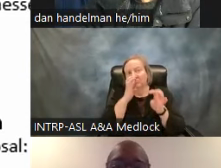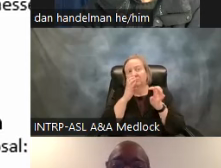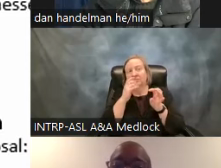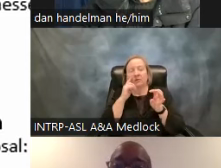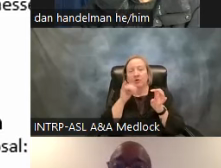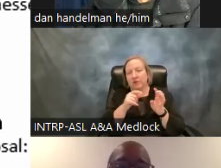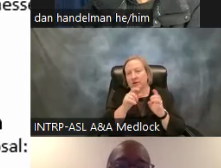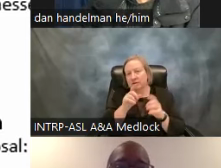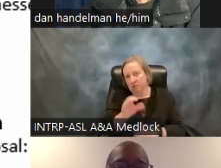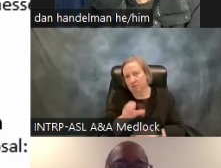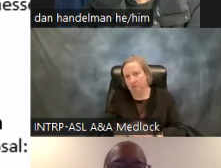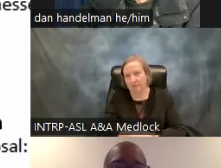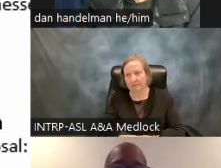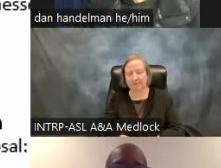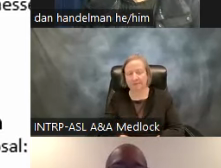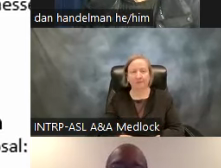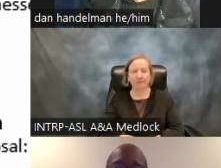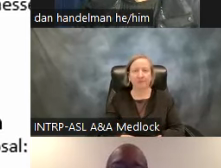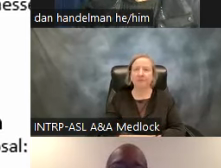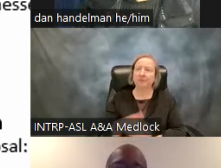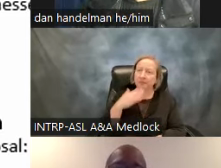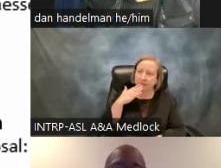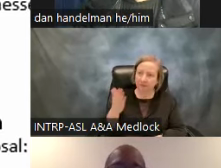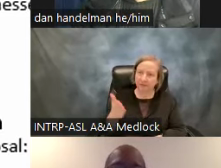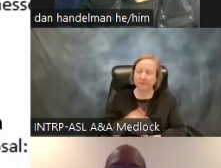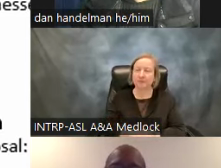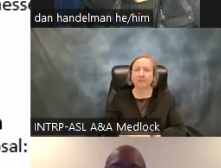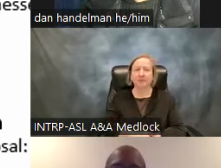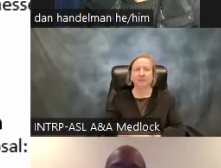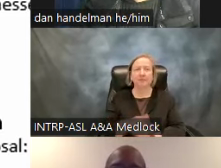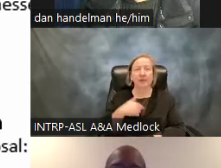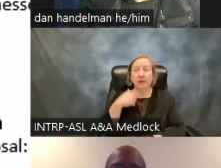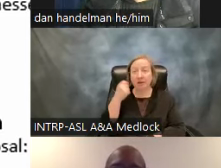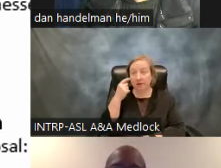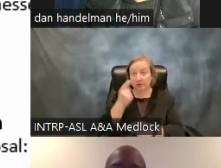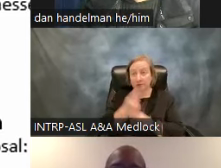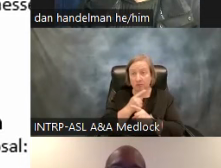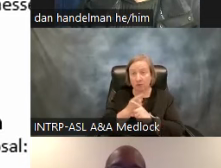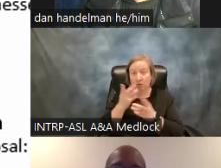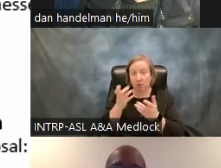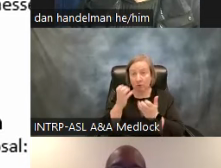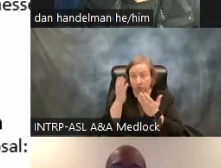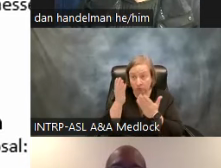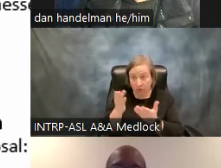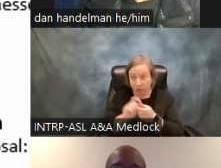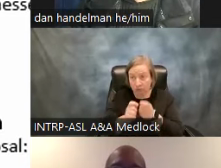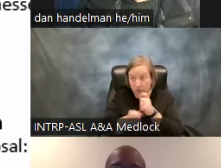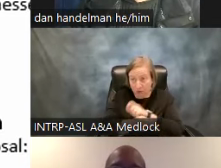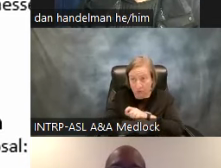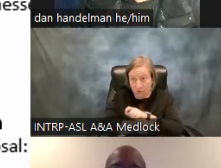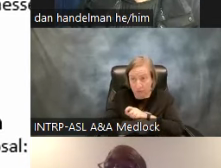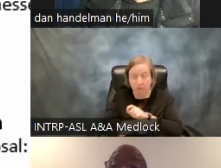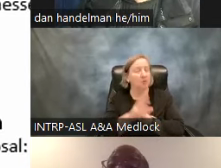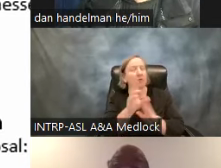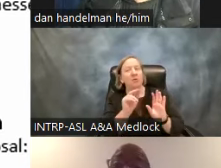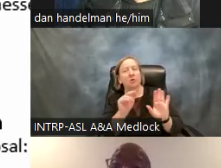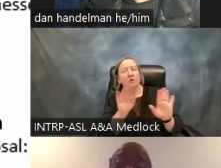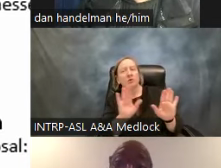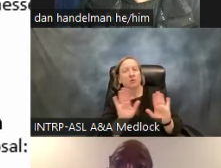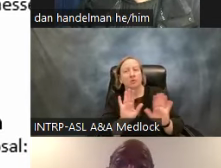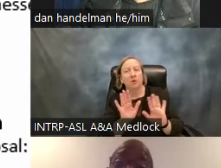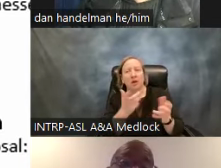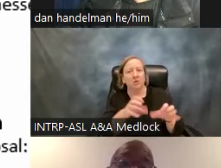document, but thank you. Thank you. If I understand correctly, you wanna suggest to change? Oh, no, I